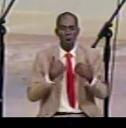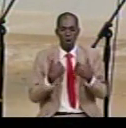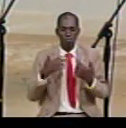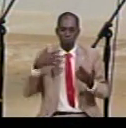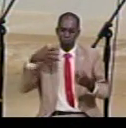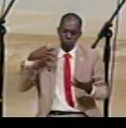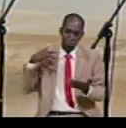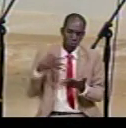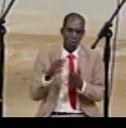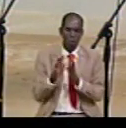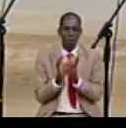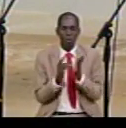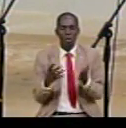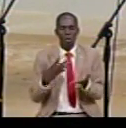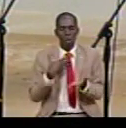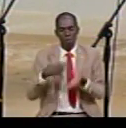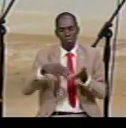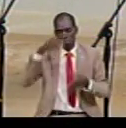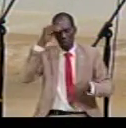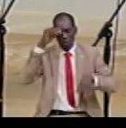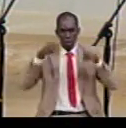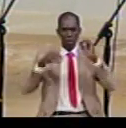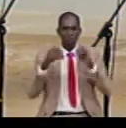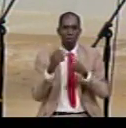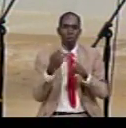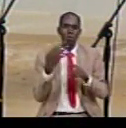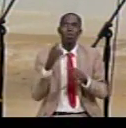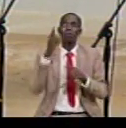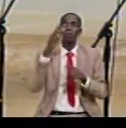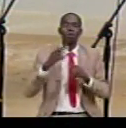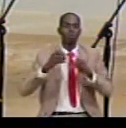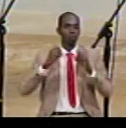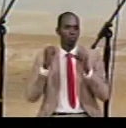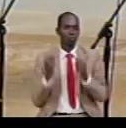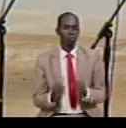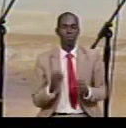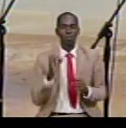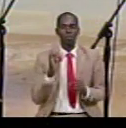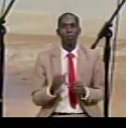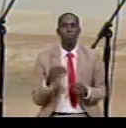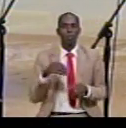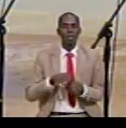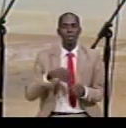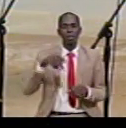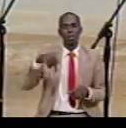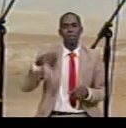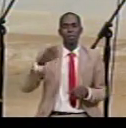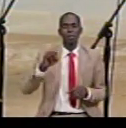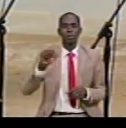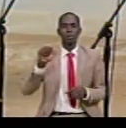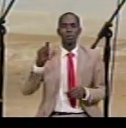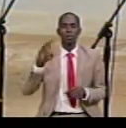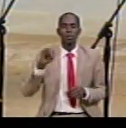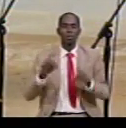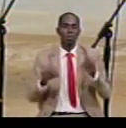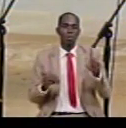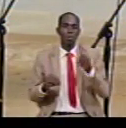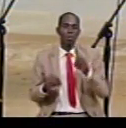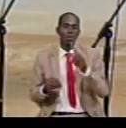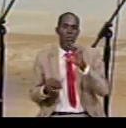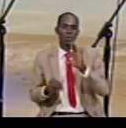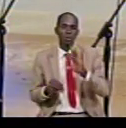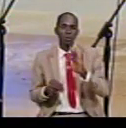heart to obey the word of God. In Psalm 119 verse 9, the Bible says, verse 11, Psalm 119 verse